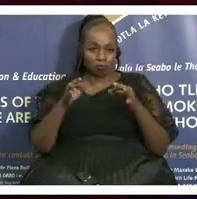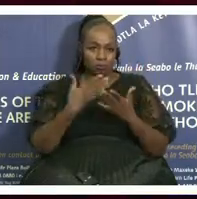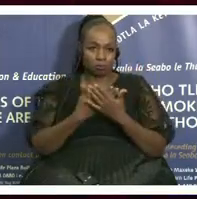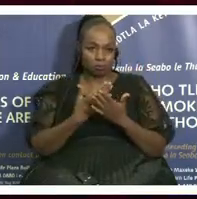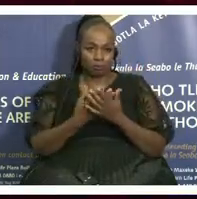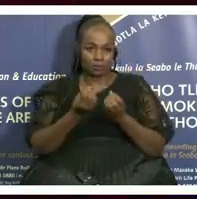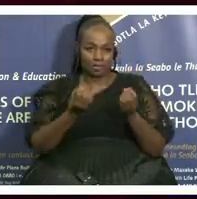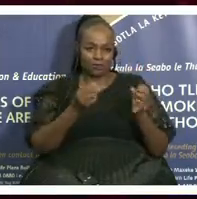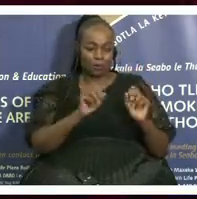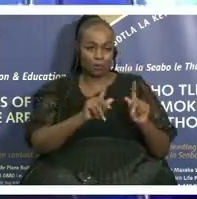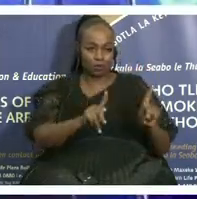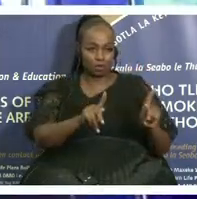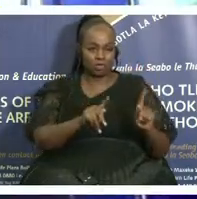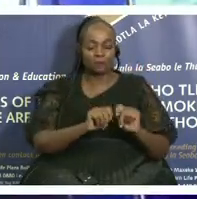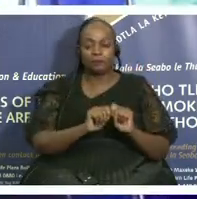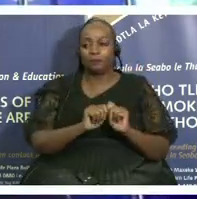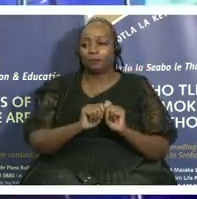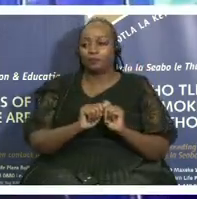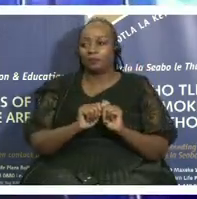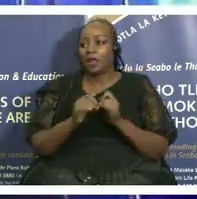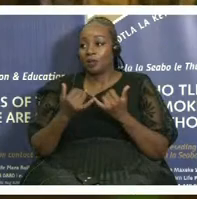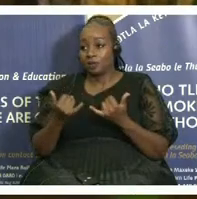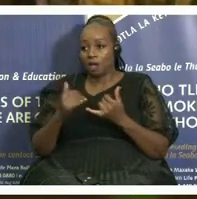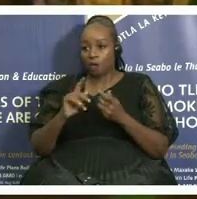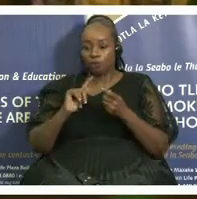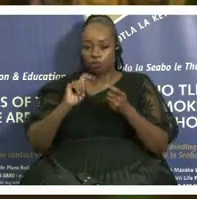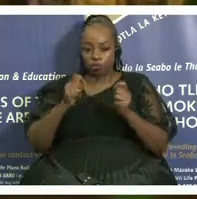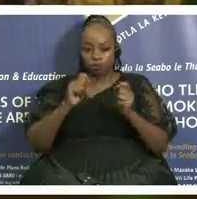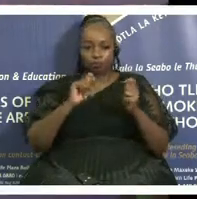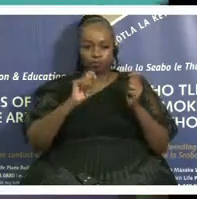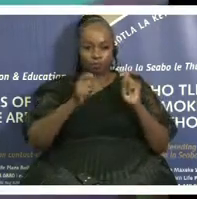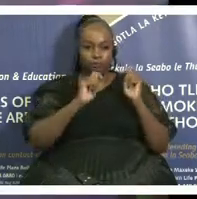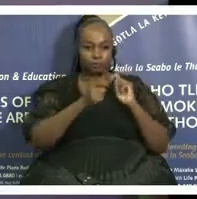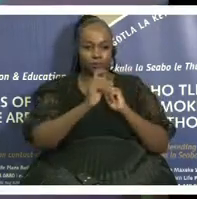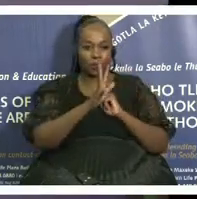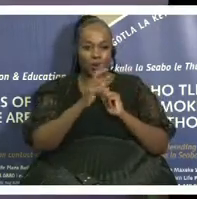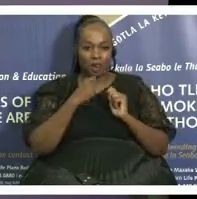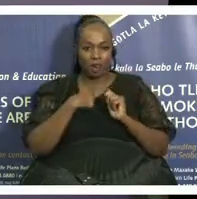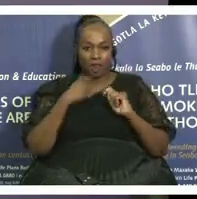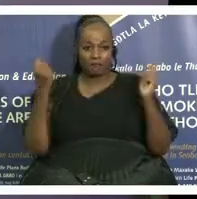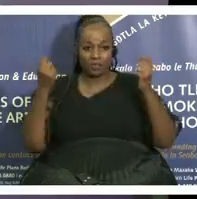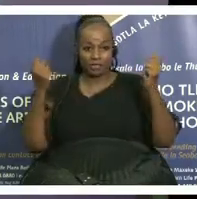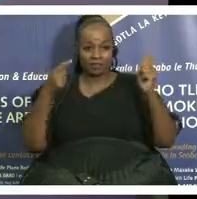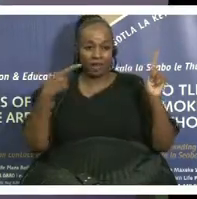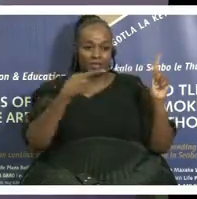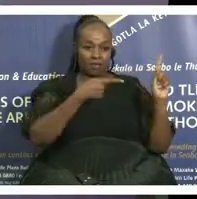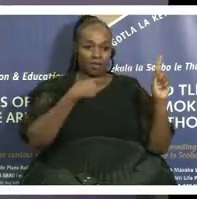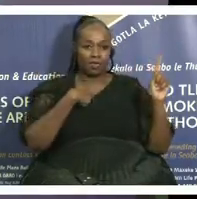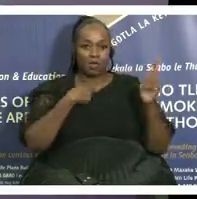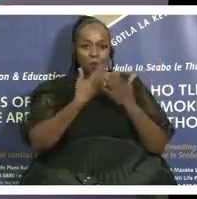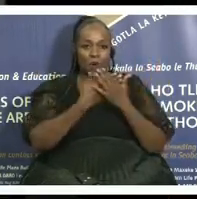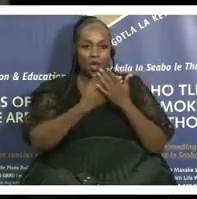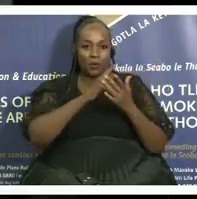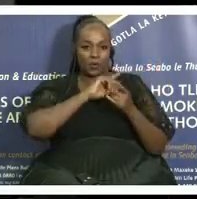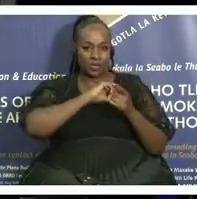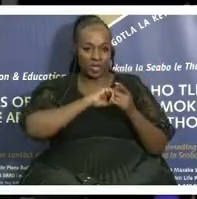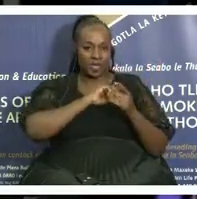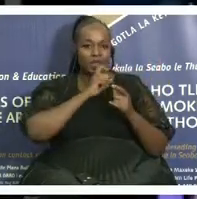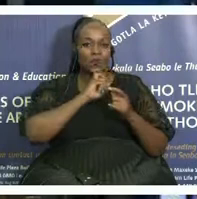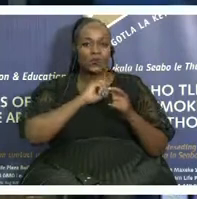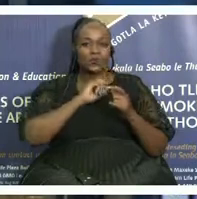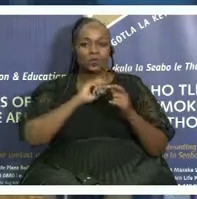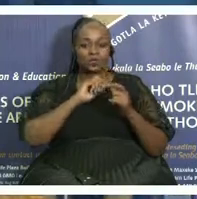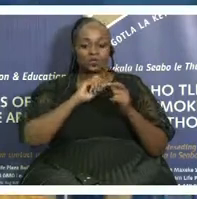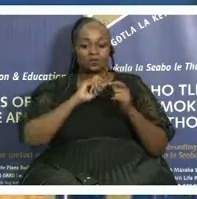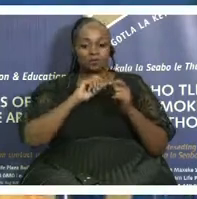drive culture, arts, heritage, and economic growth with a focus on local artists. This will include